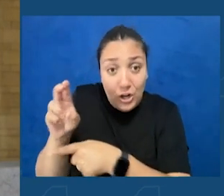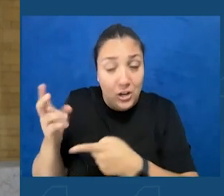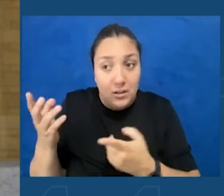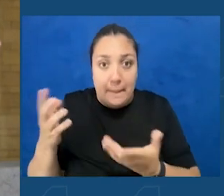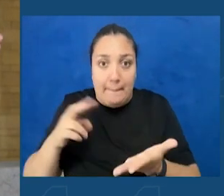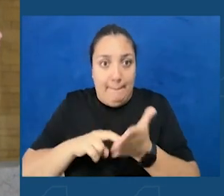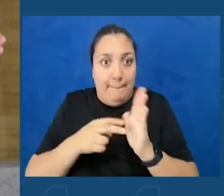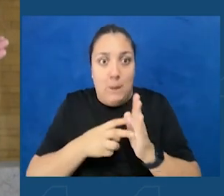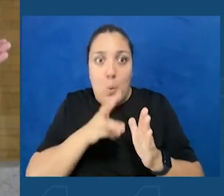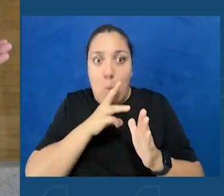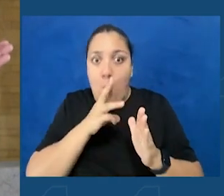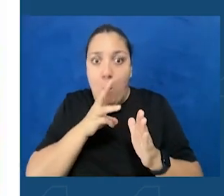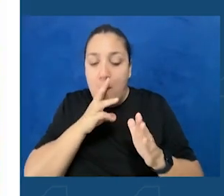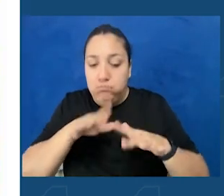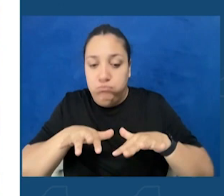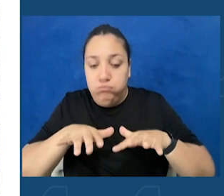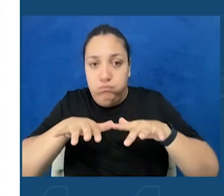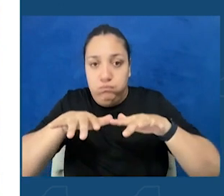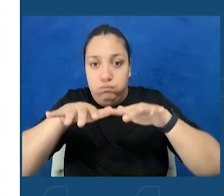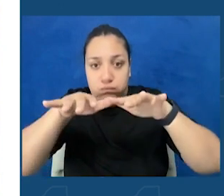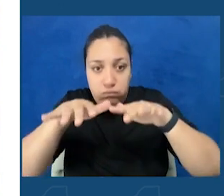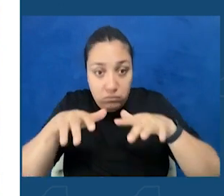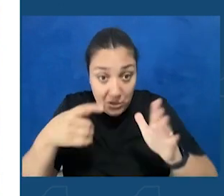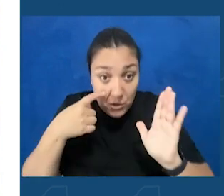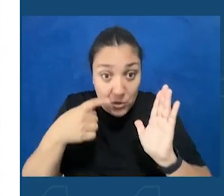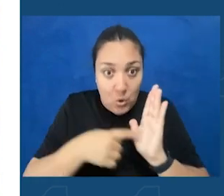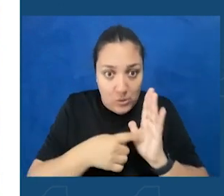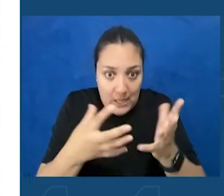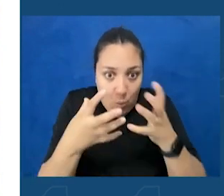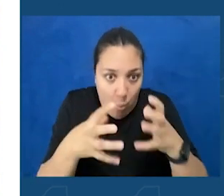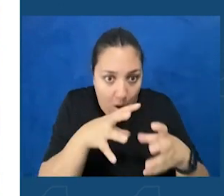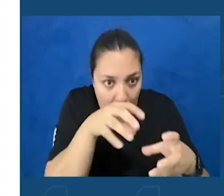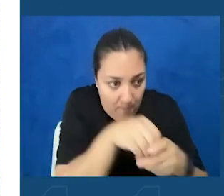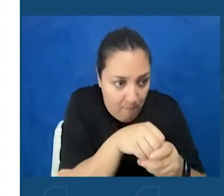The track wants to be in the river, as you see, but